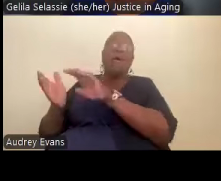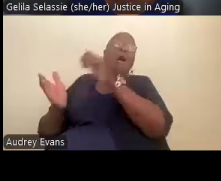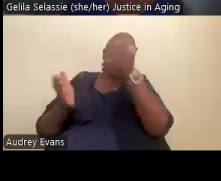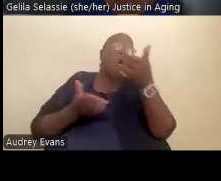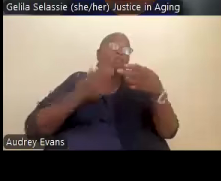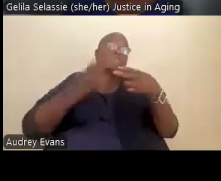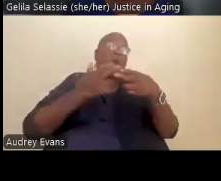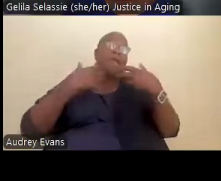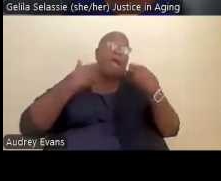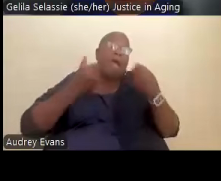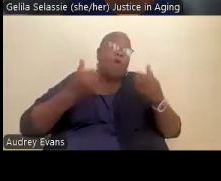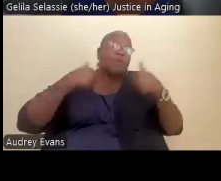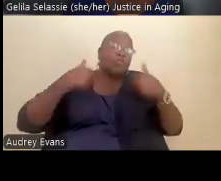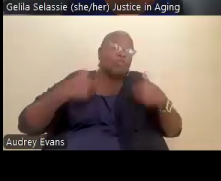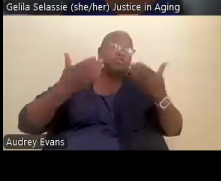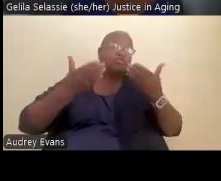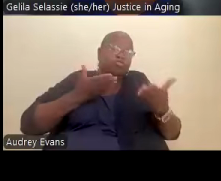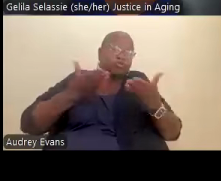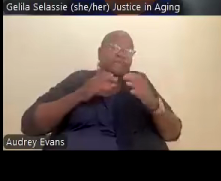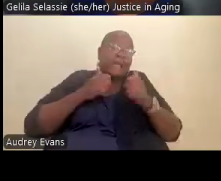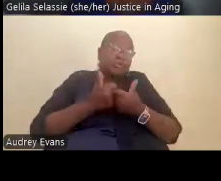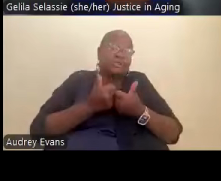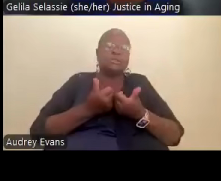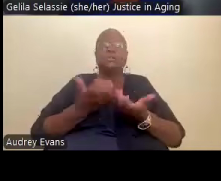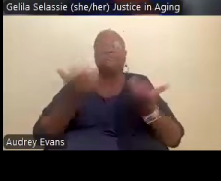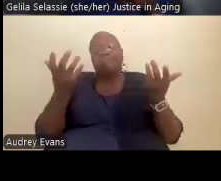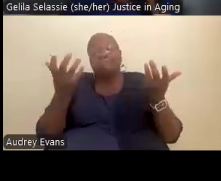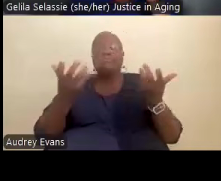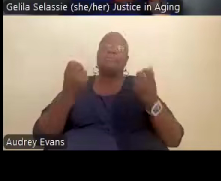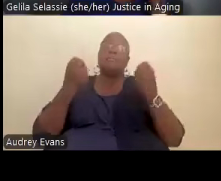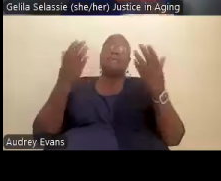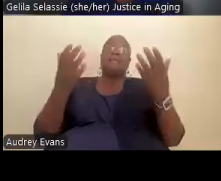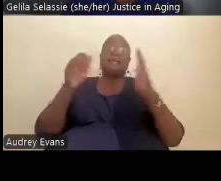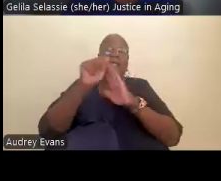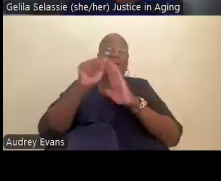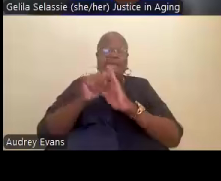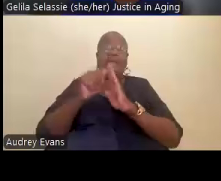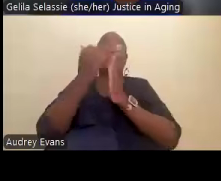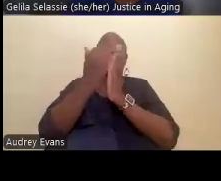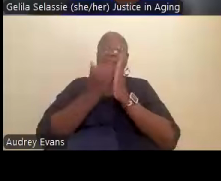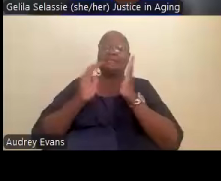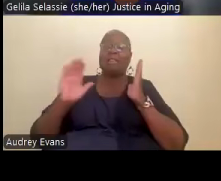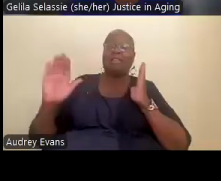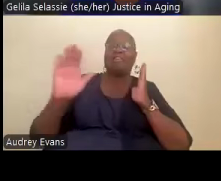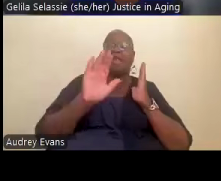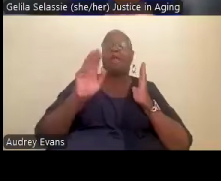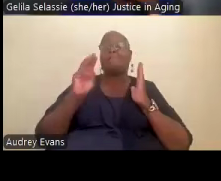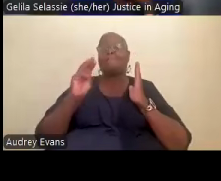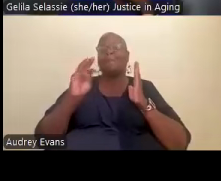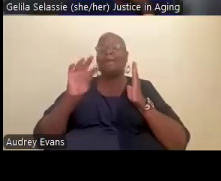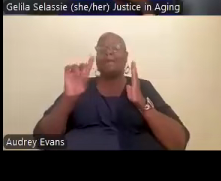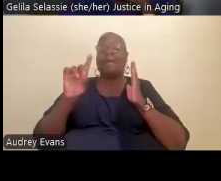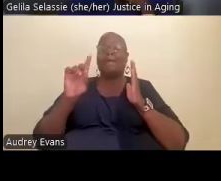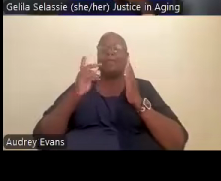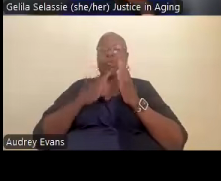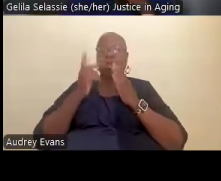Services Agency. But many states do list their Medicaid programs, the